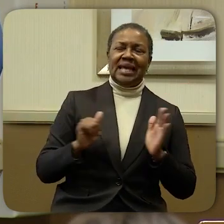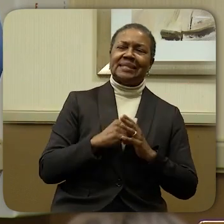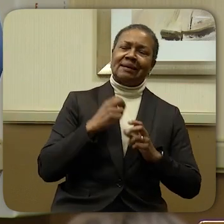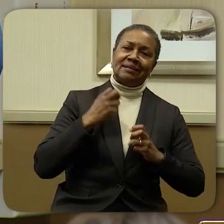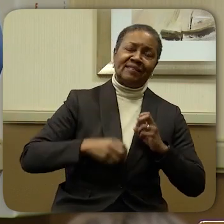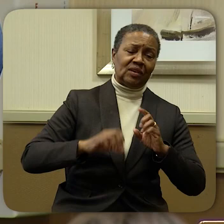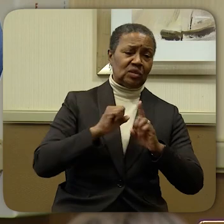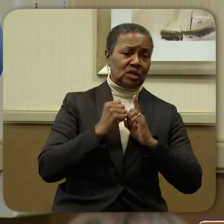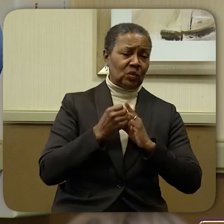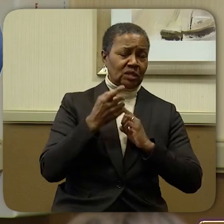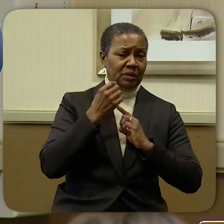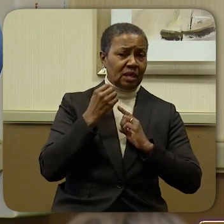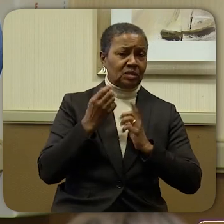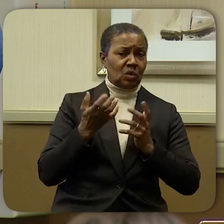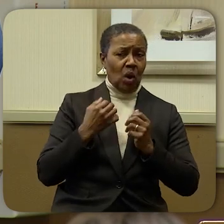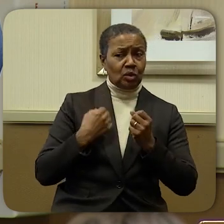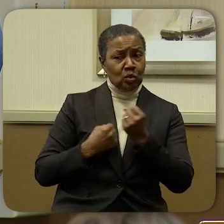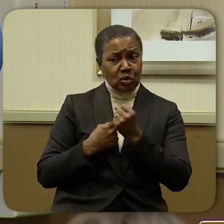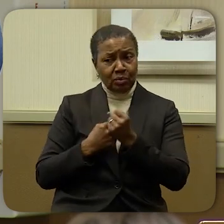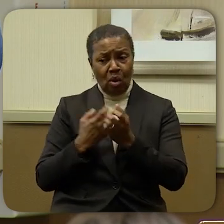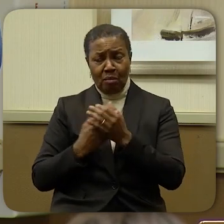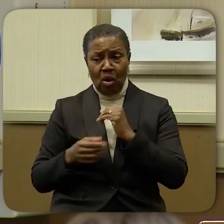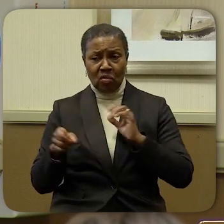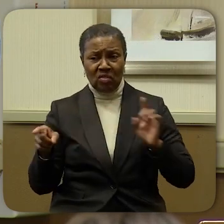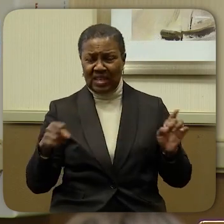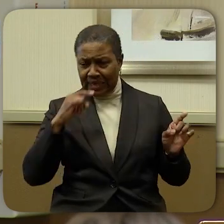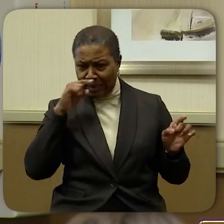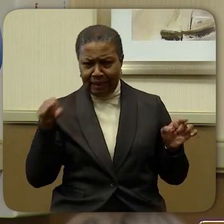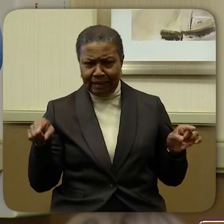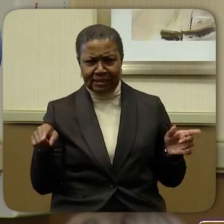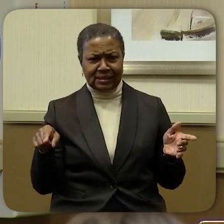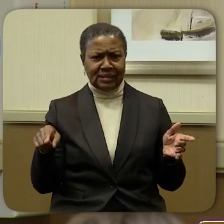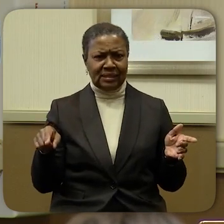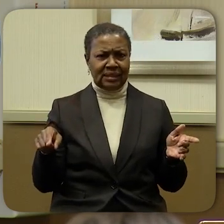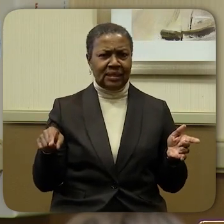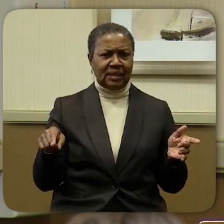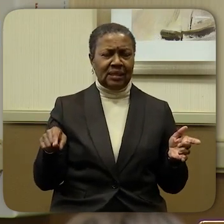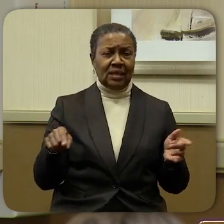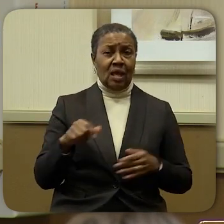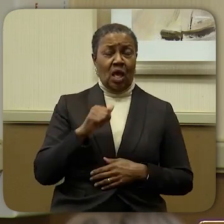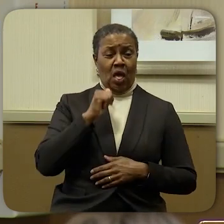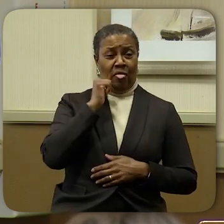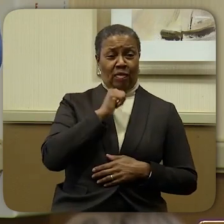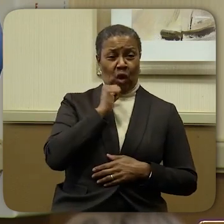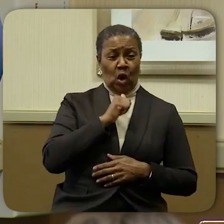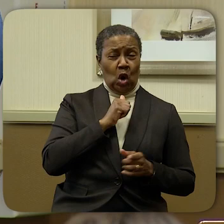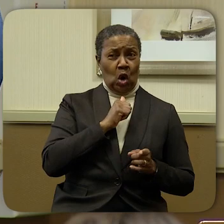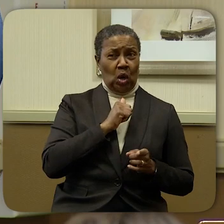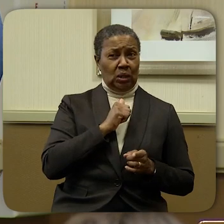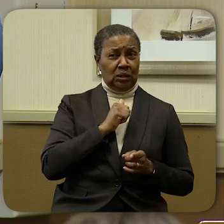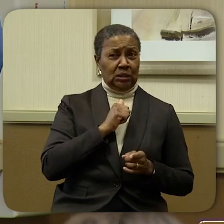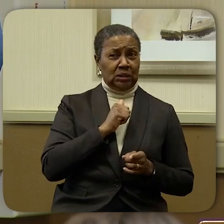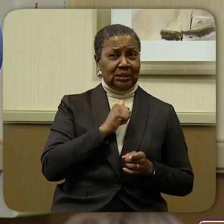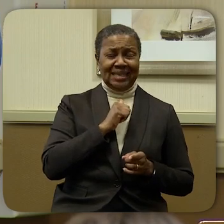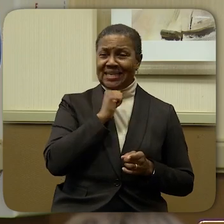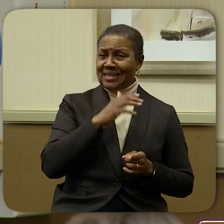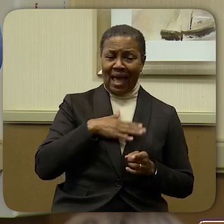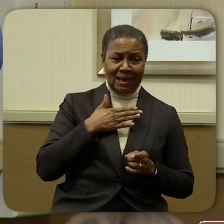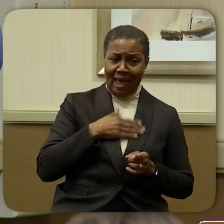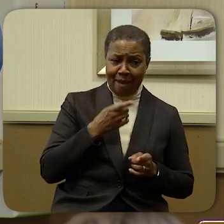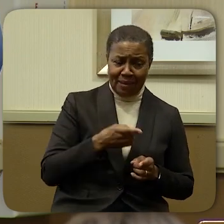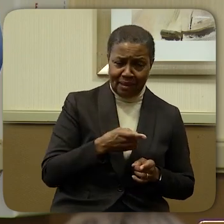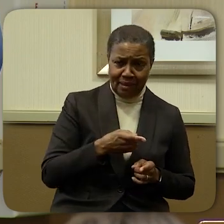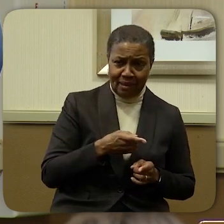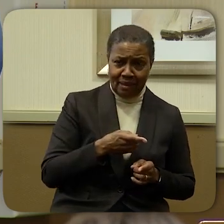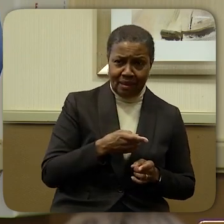because we want to support both kids, right? And the girl isn't happy about it,